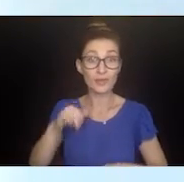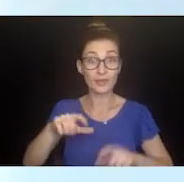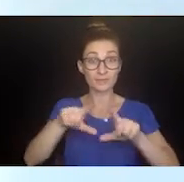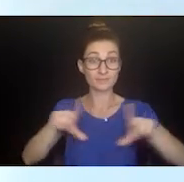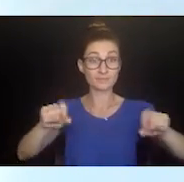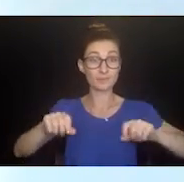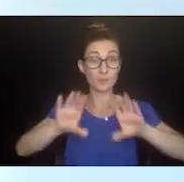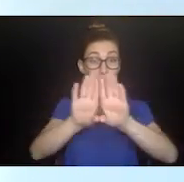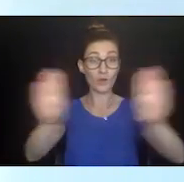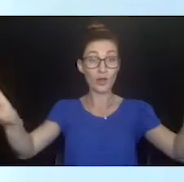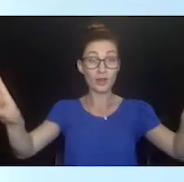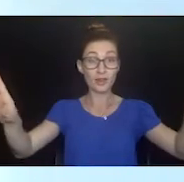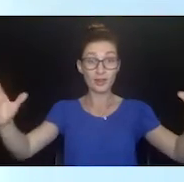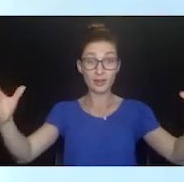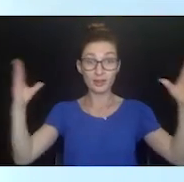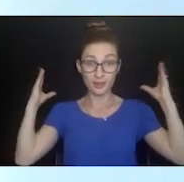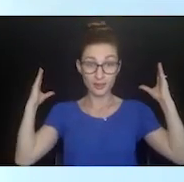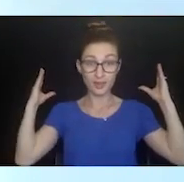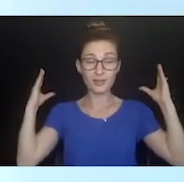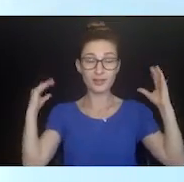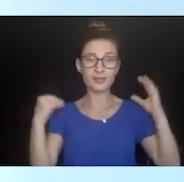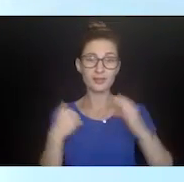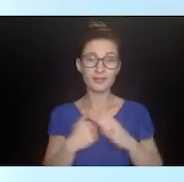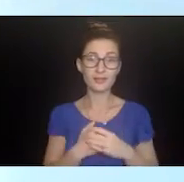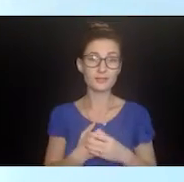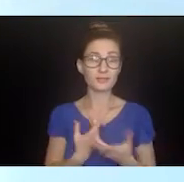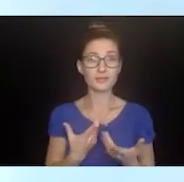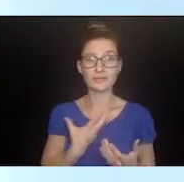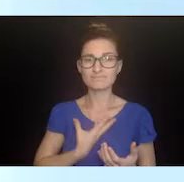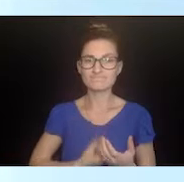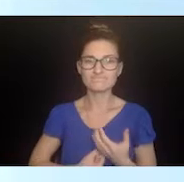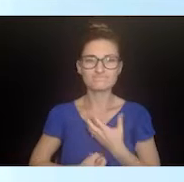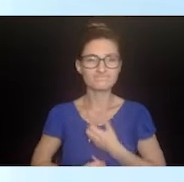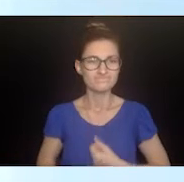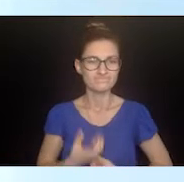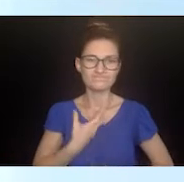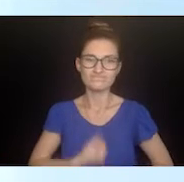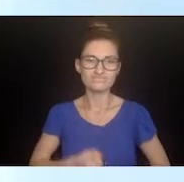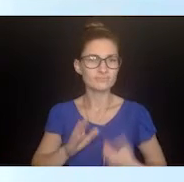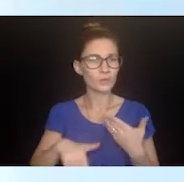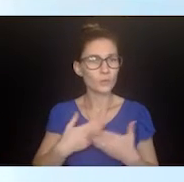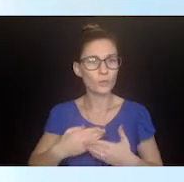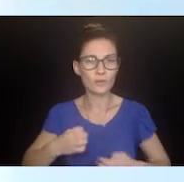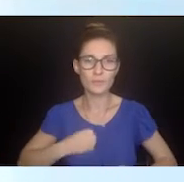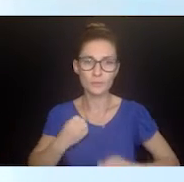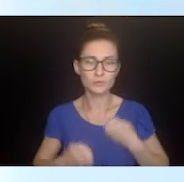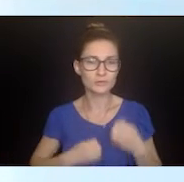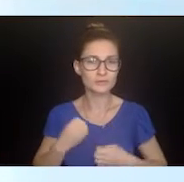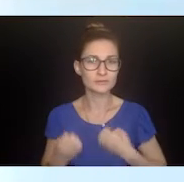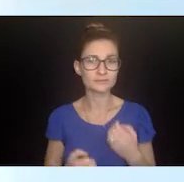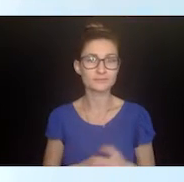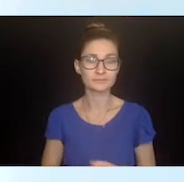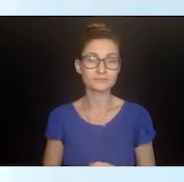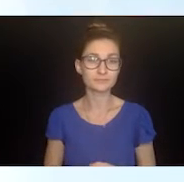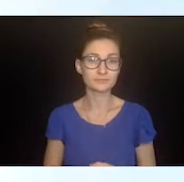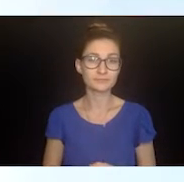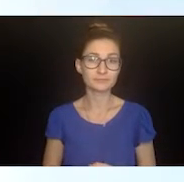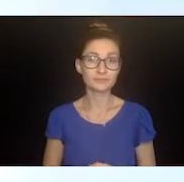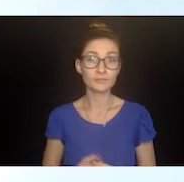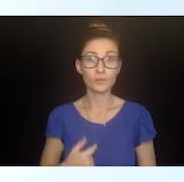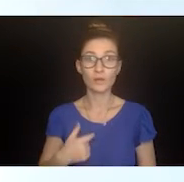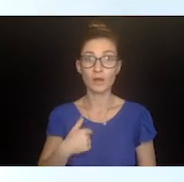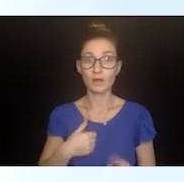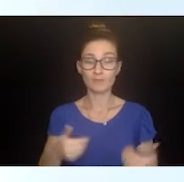that brick wall that wasn't allowing me to feel my emotions. So I went